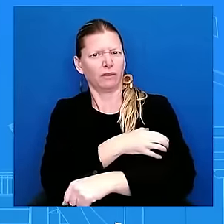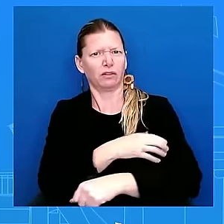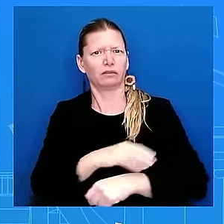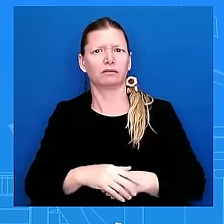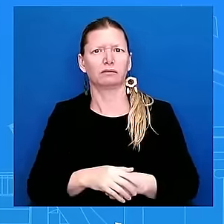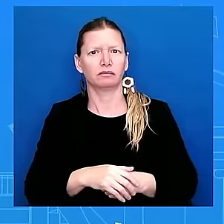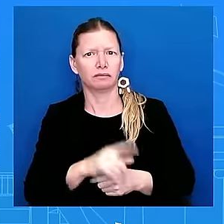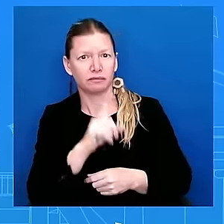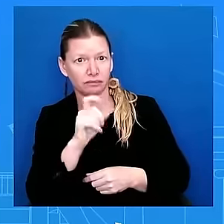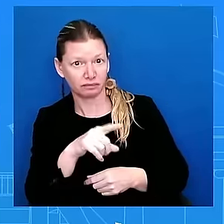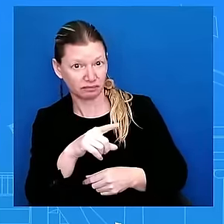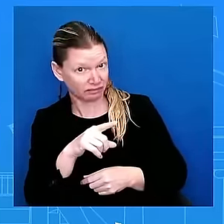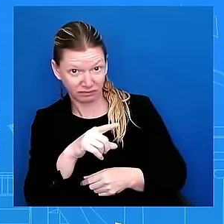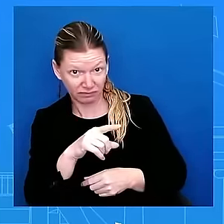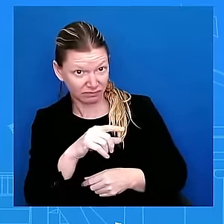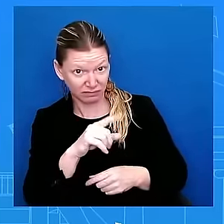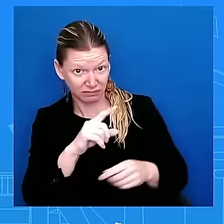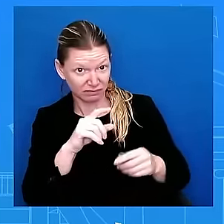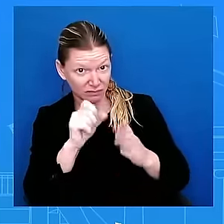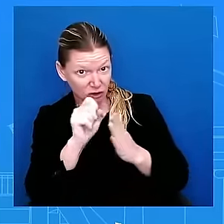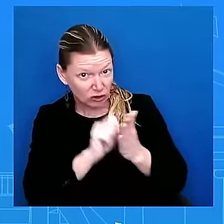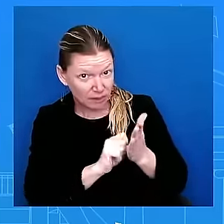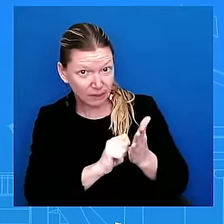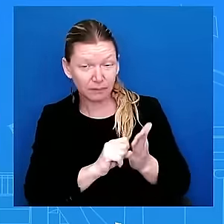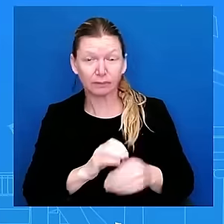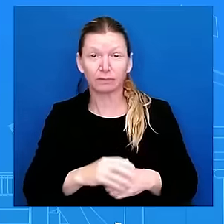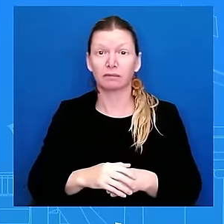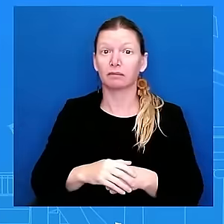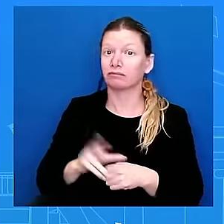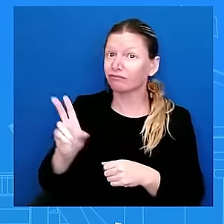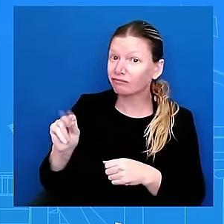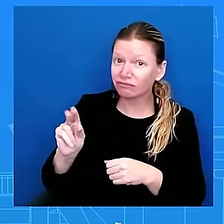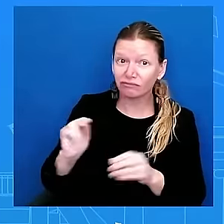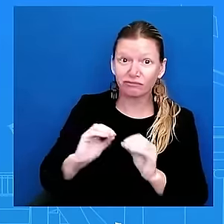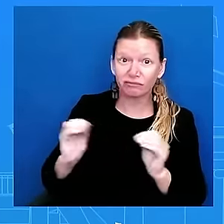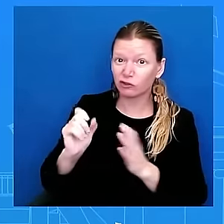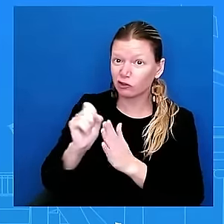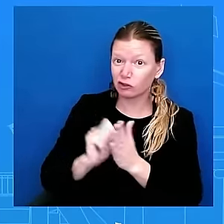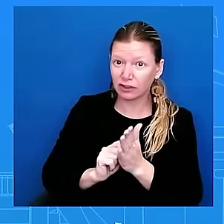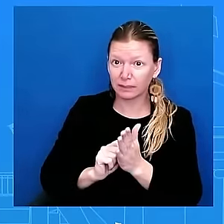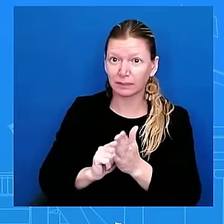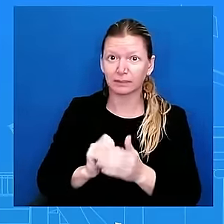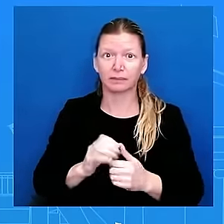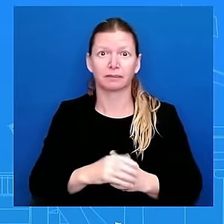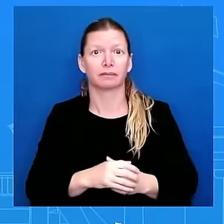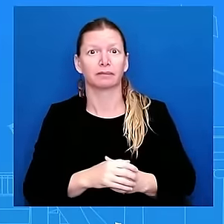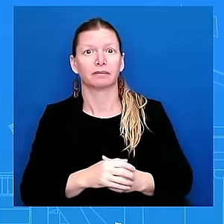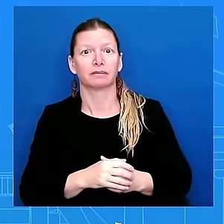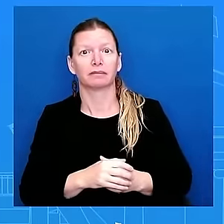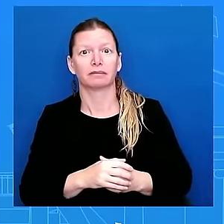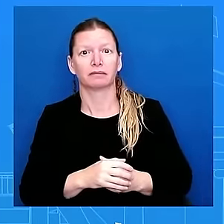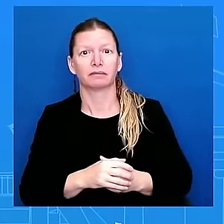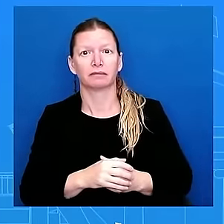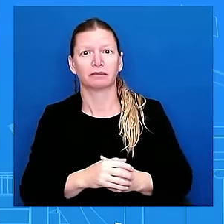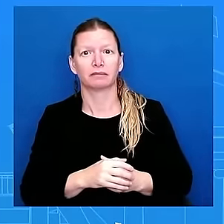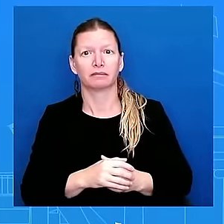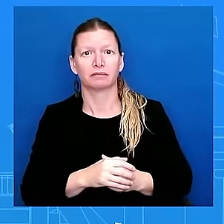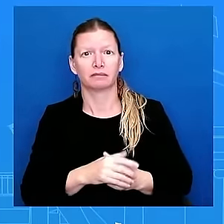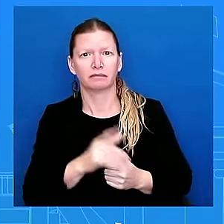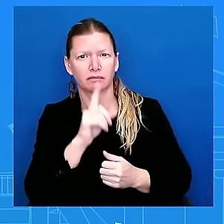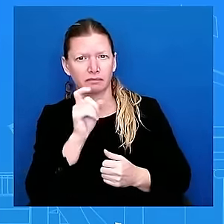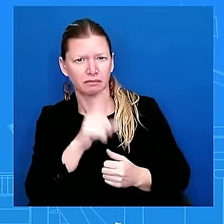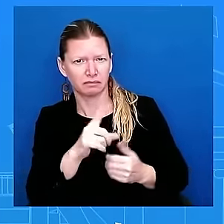many questions should we expect that he is going to take? So look, it is going to be a solo press conference. It is going to be certainly more